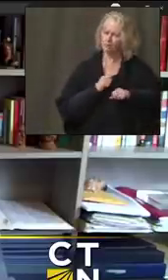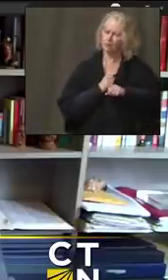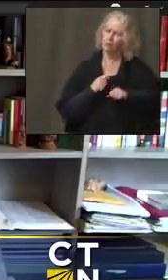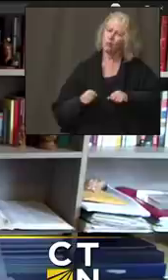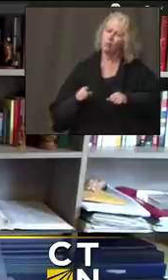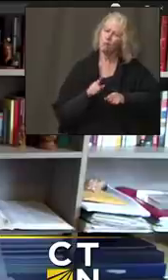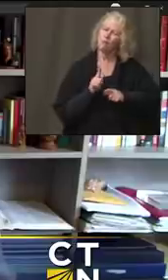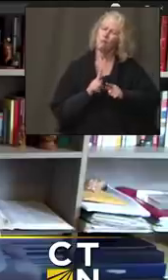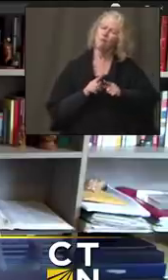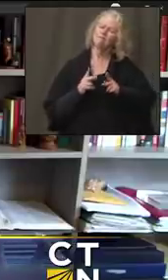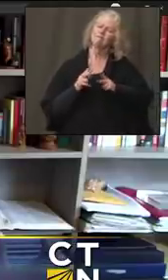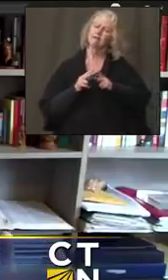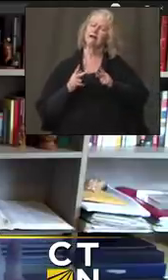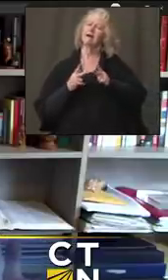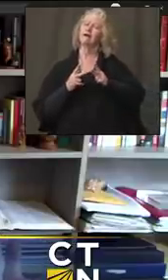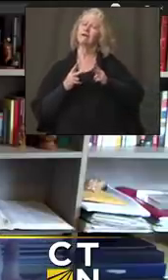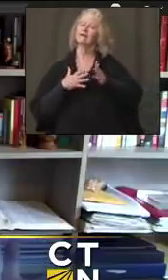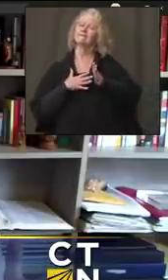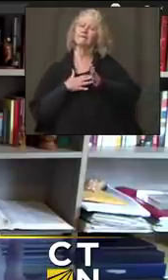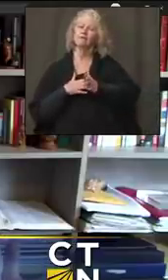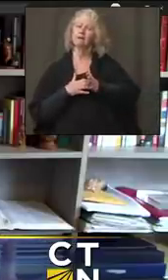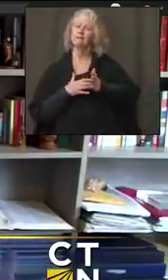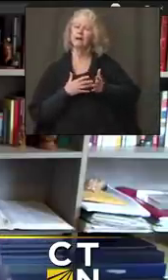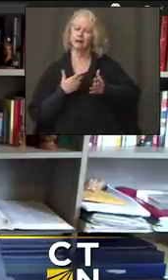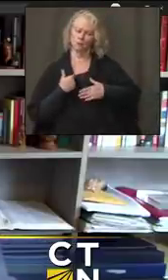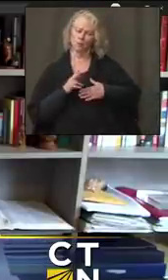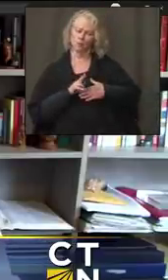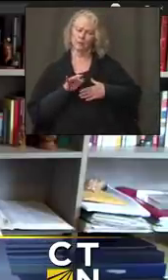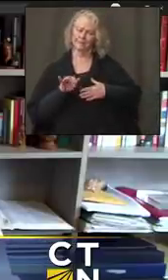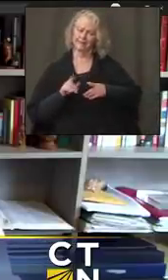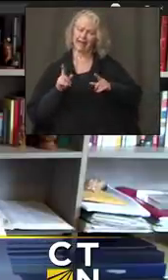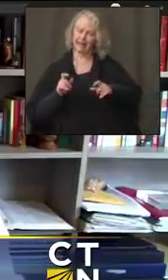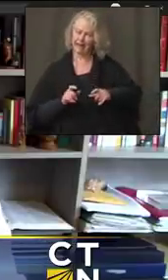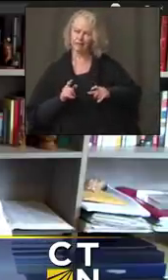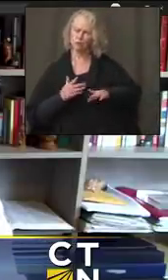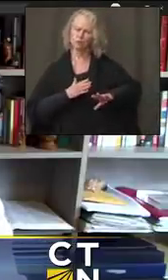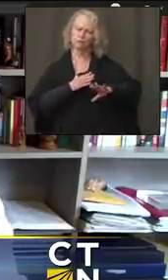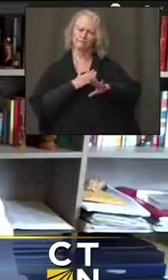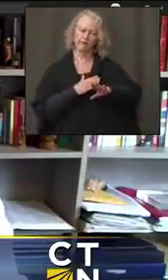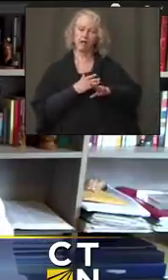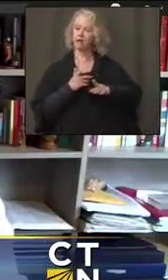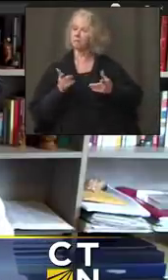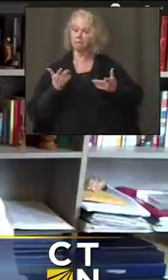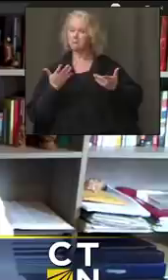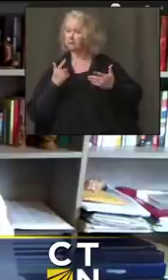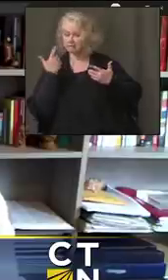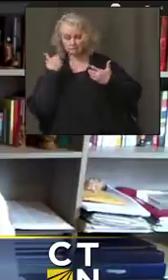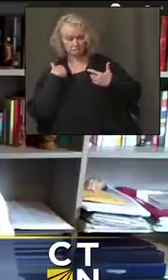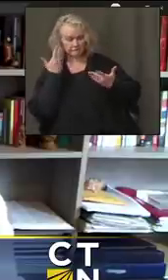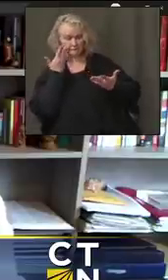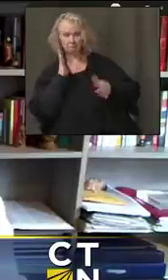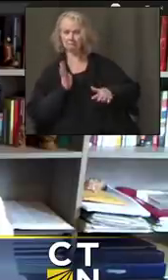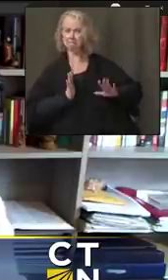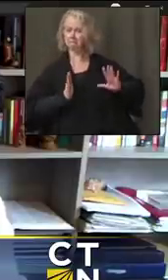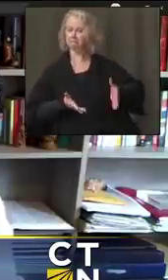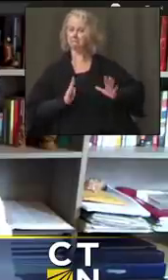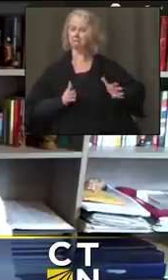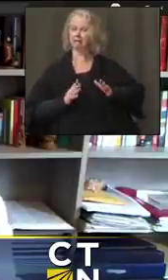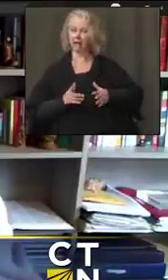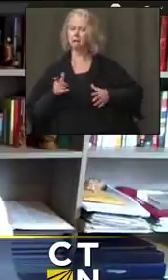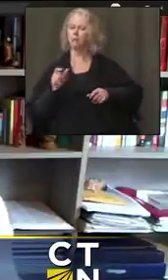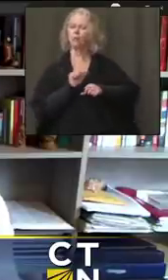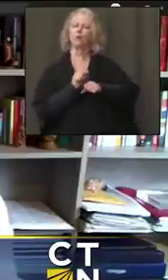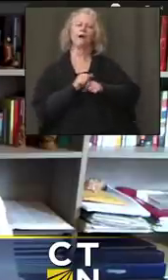We need to use that testing so that we can prevent, for example, somebody who doesn't have symptoms go and works in the